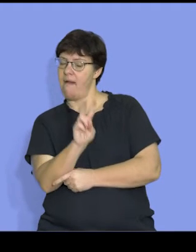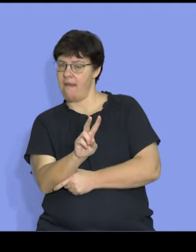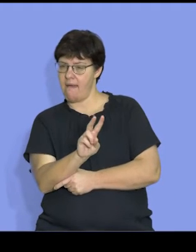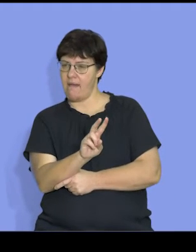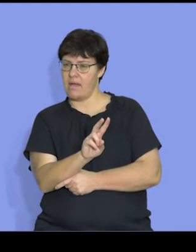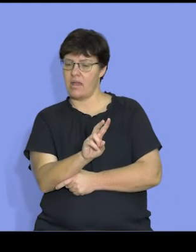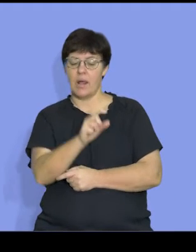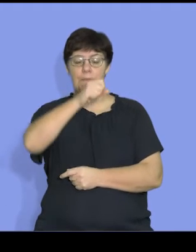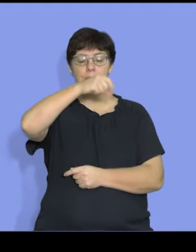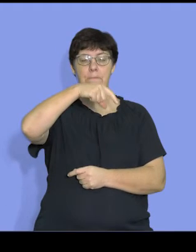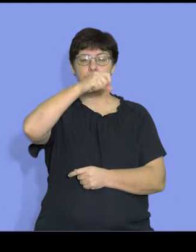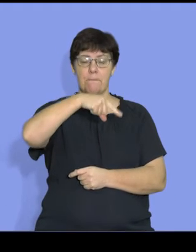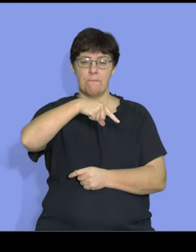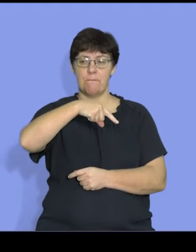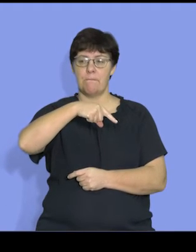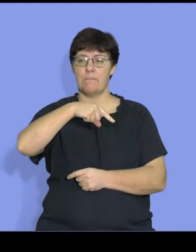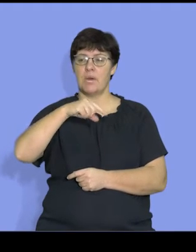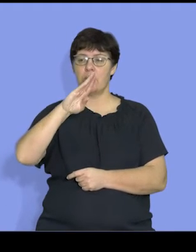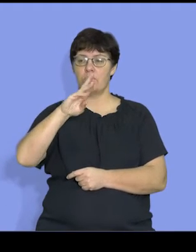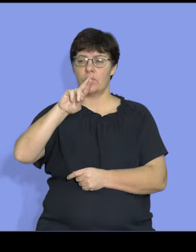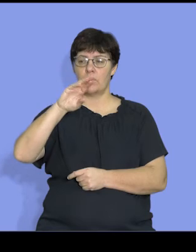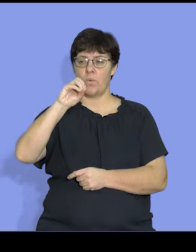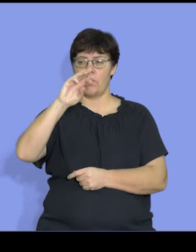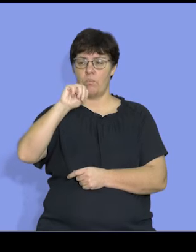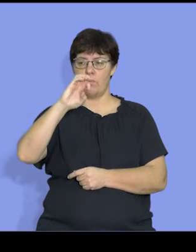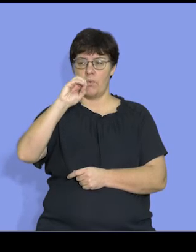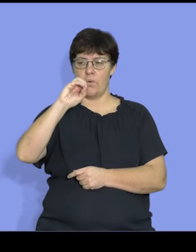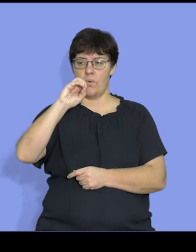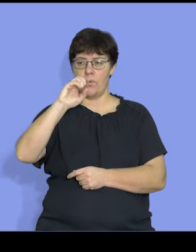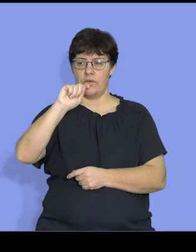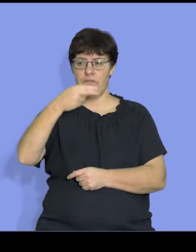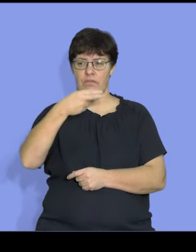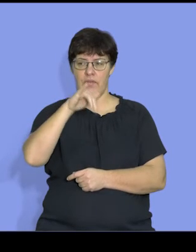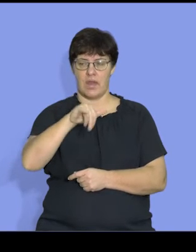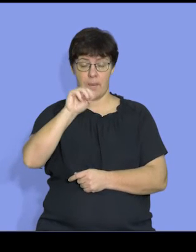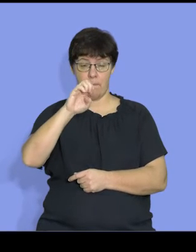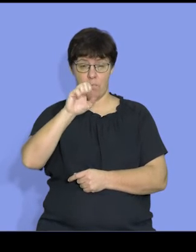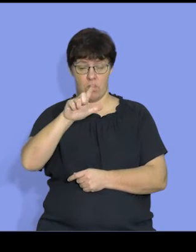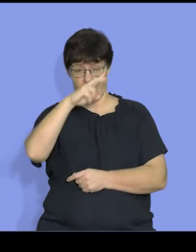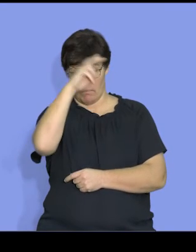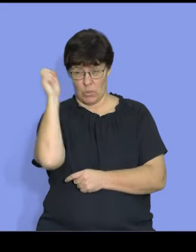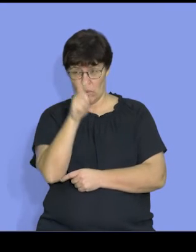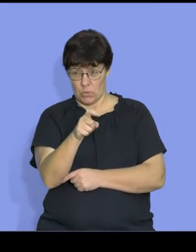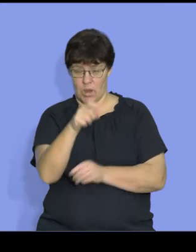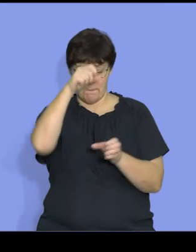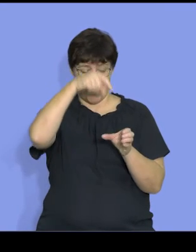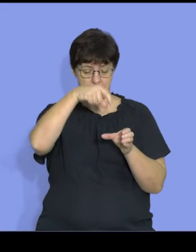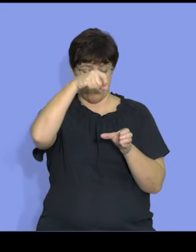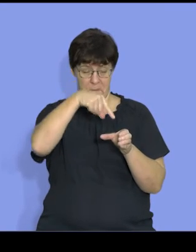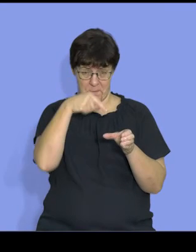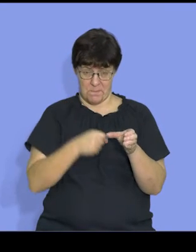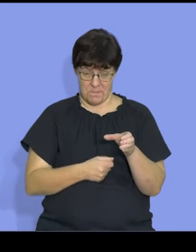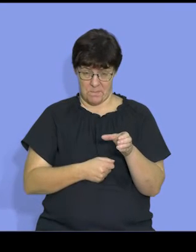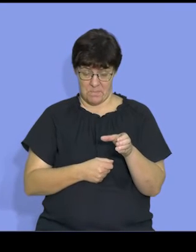few drops of bromothiamyl blue are added to the potassium hydroxide solution in the beaker. So initially, we